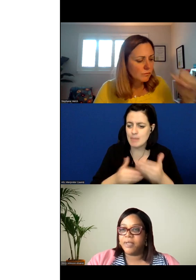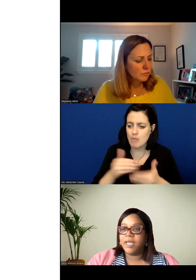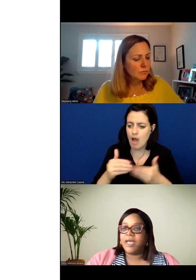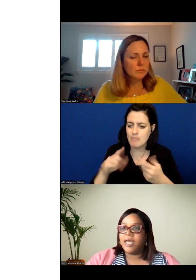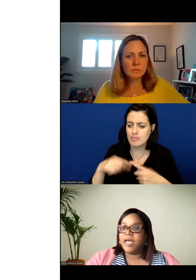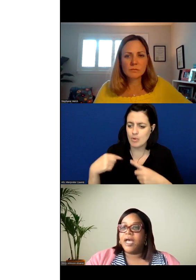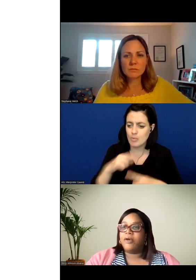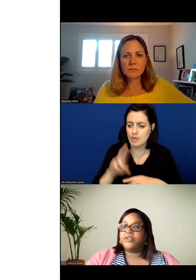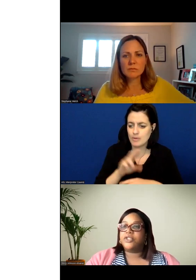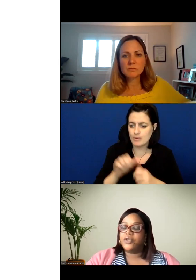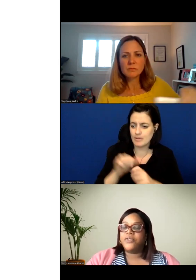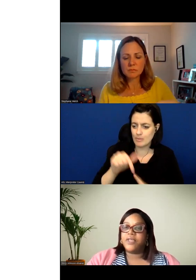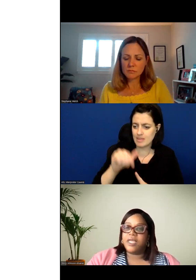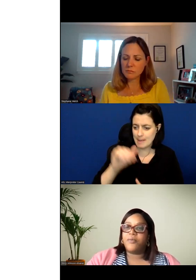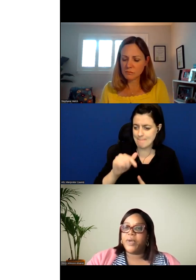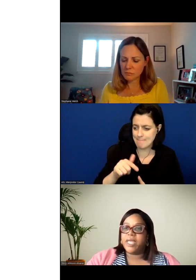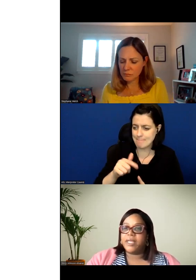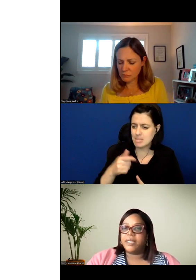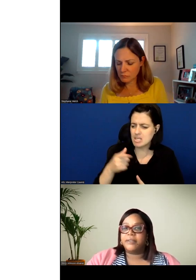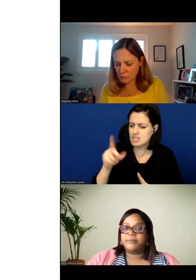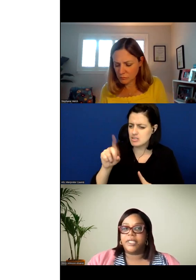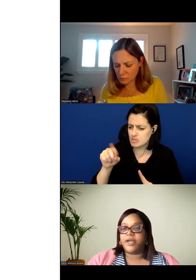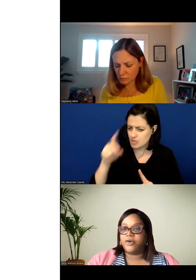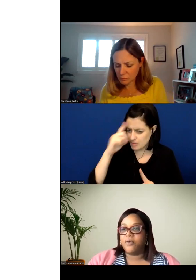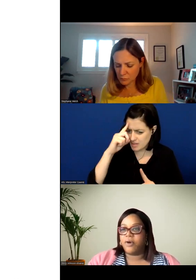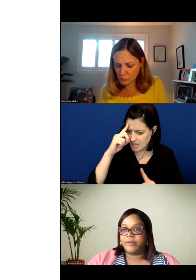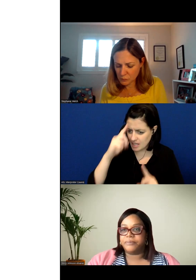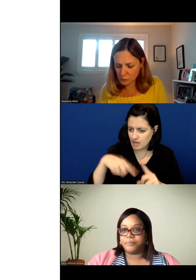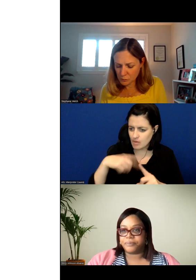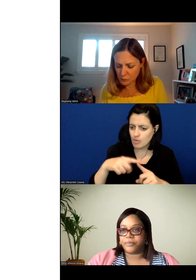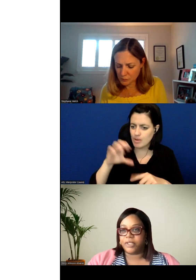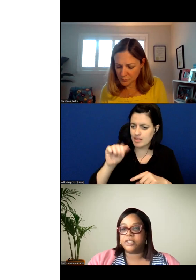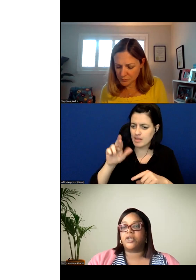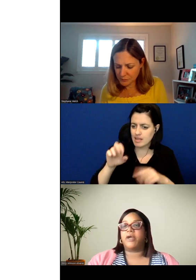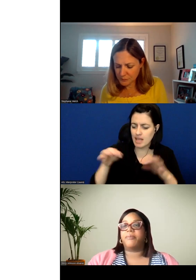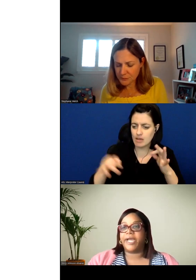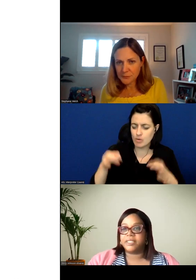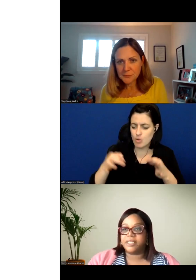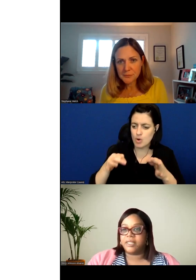with him. Do you think when the care court start practicing